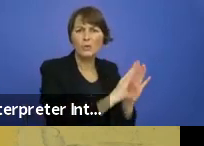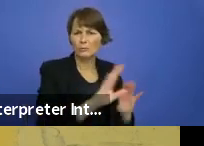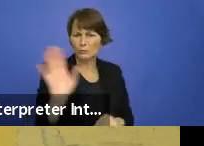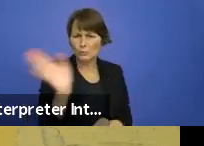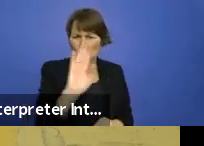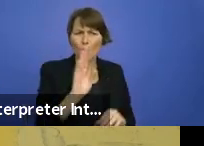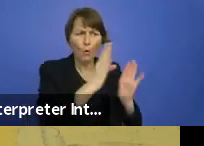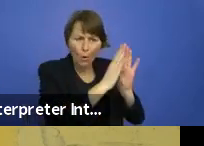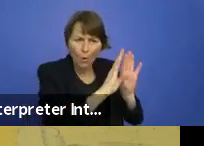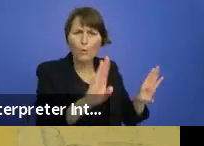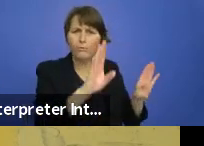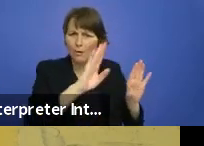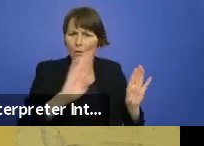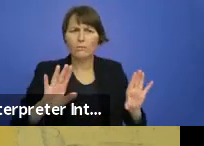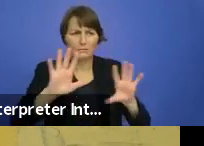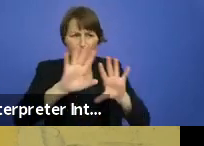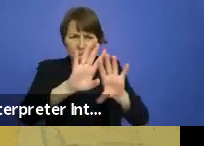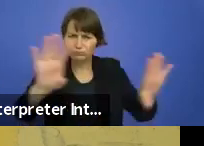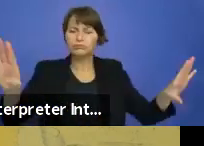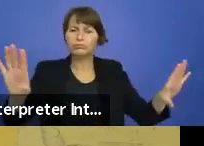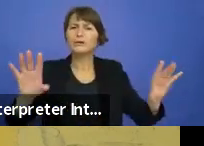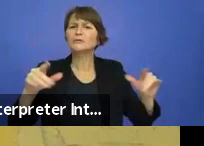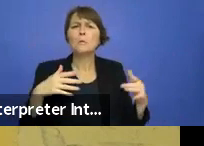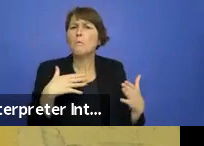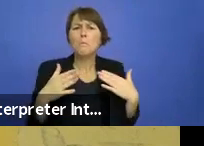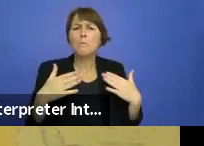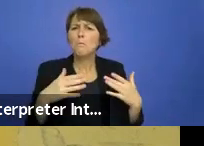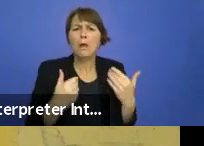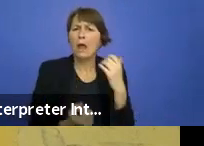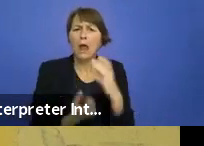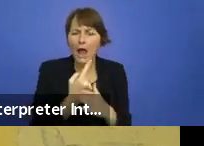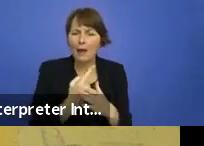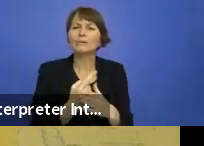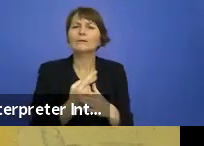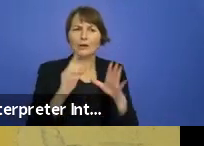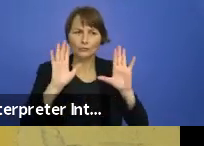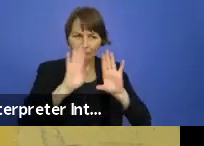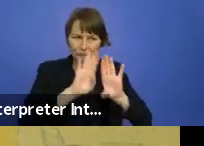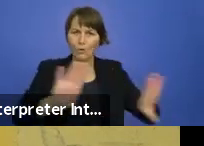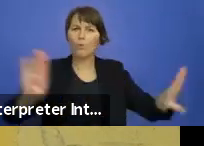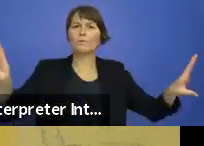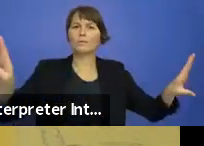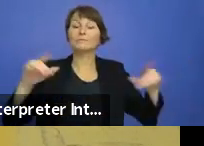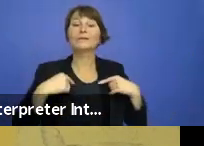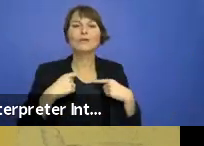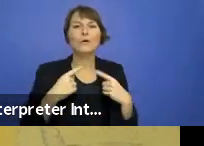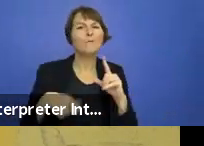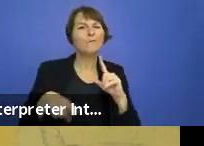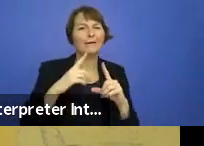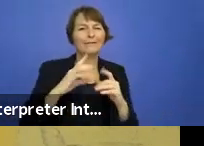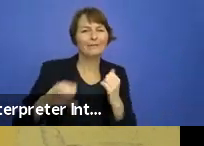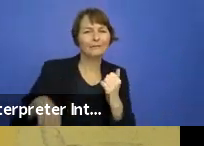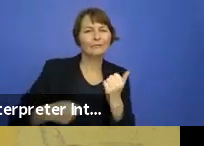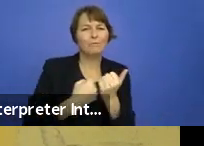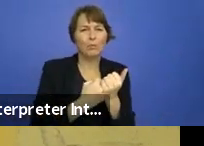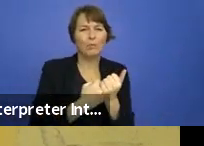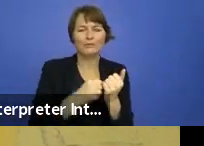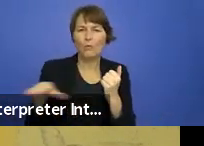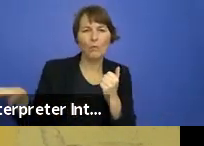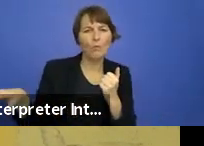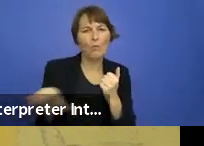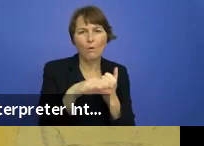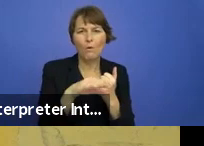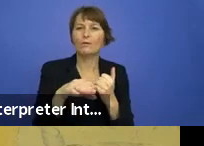Gesundheitsschutz beachtet wird. Und es gelingt durch staatliche und gesellschaftliche Rückendeckung, dass auch wir künftig die